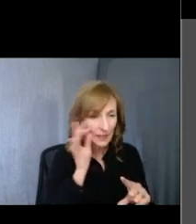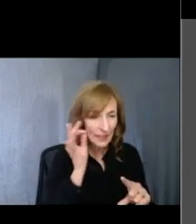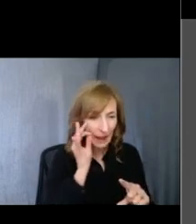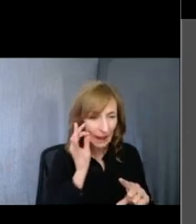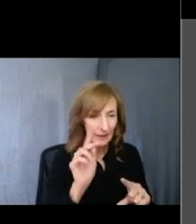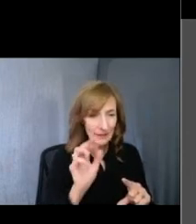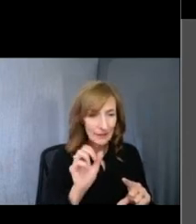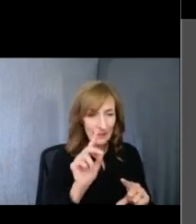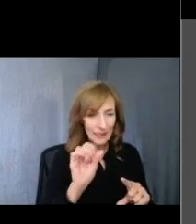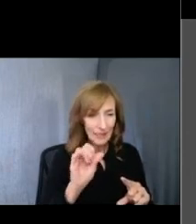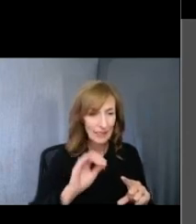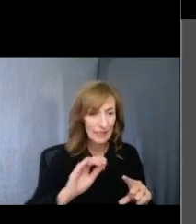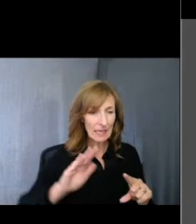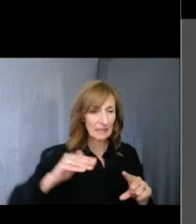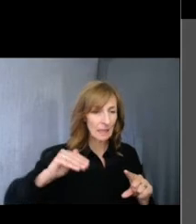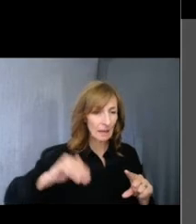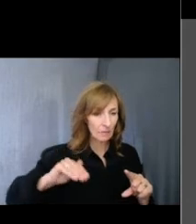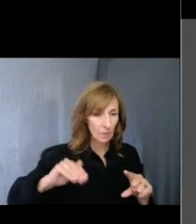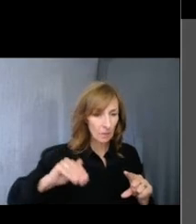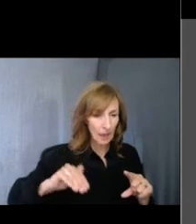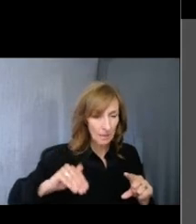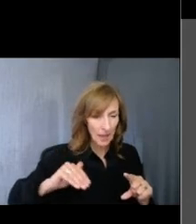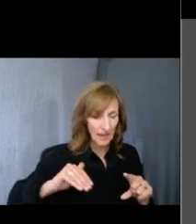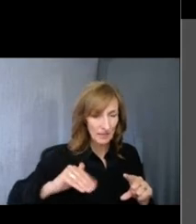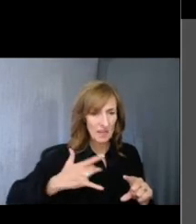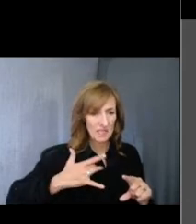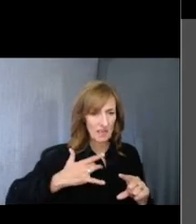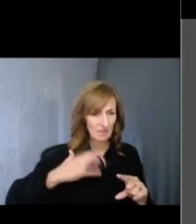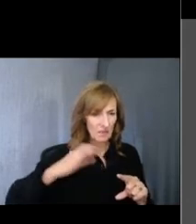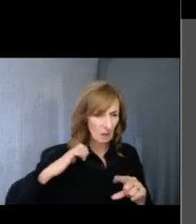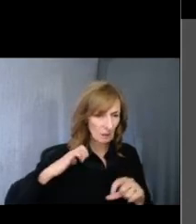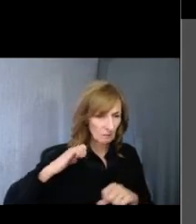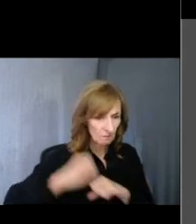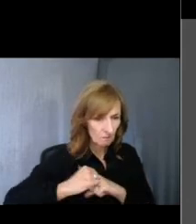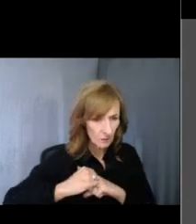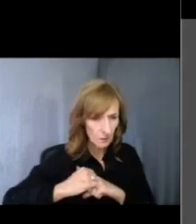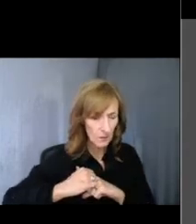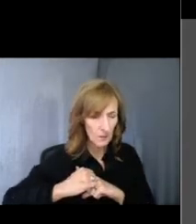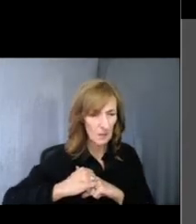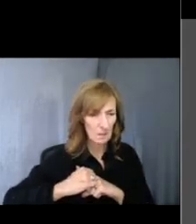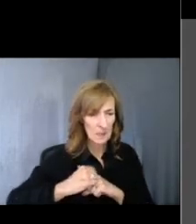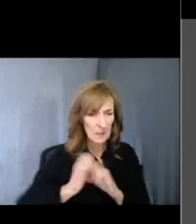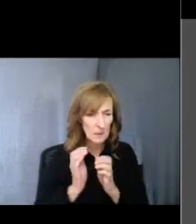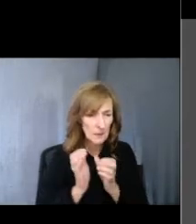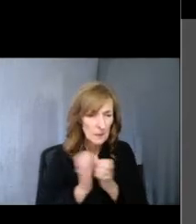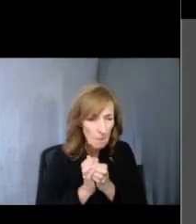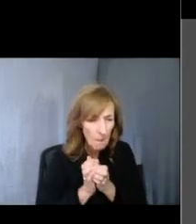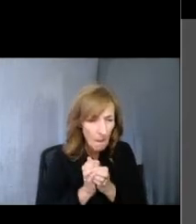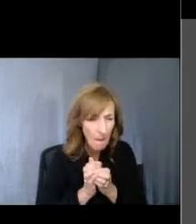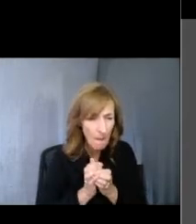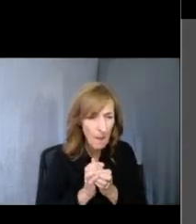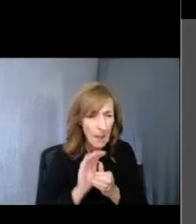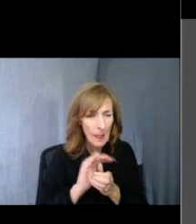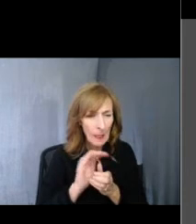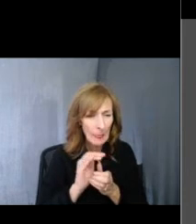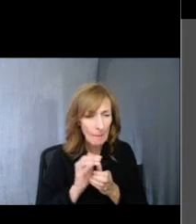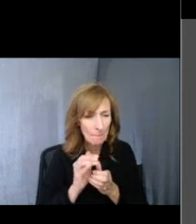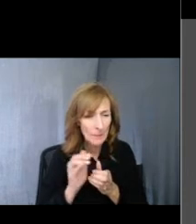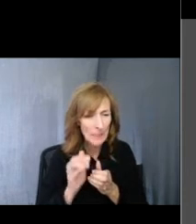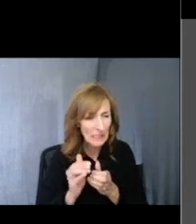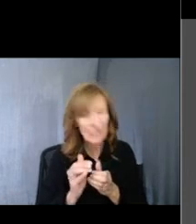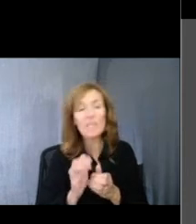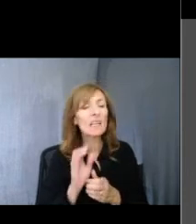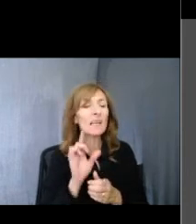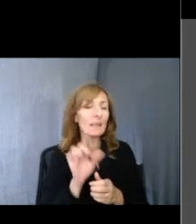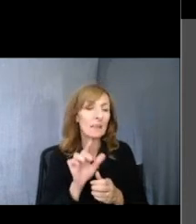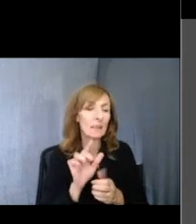tell you from my experience, they feel firm, they're small, they're lumpy. We know that some scarring has happened. We talked about nephron